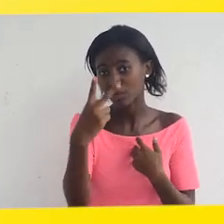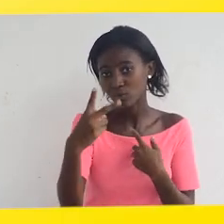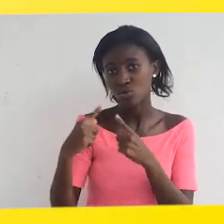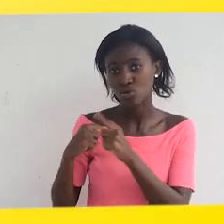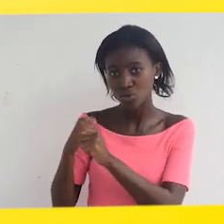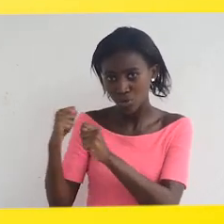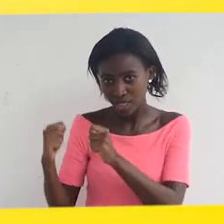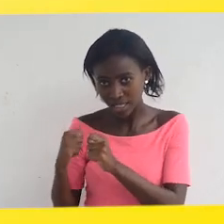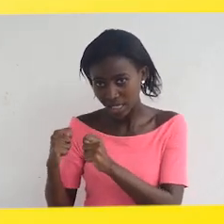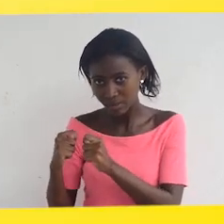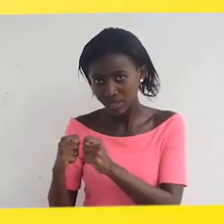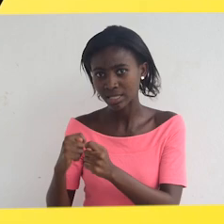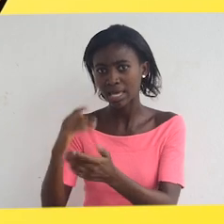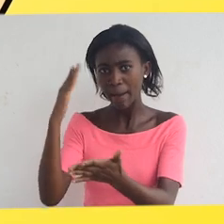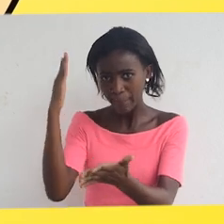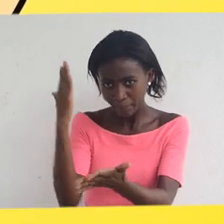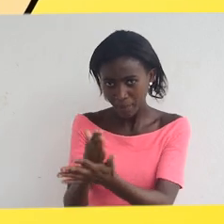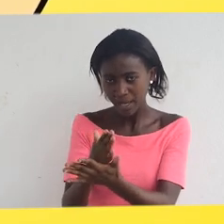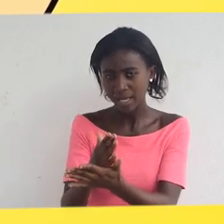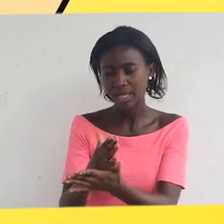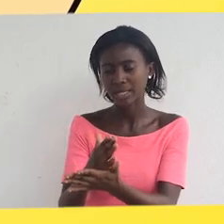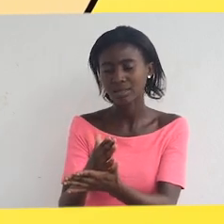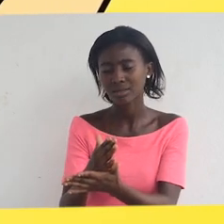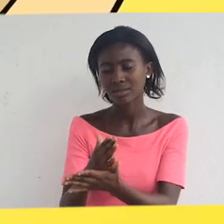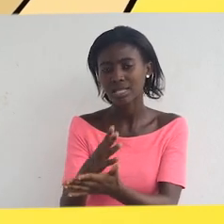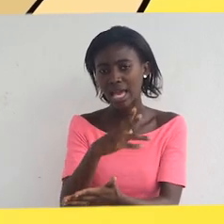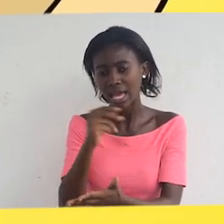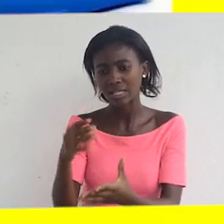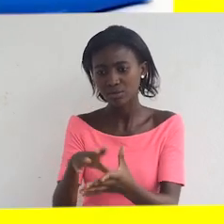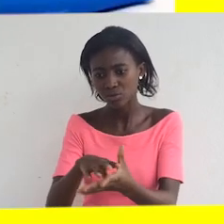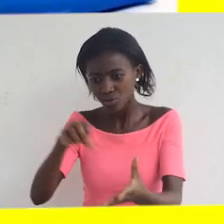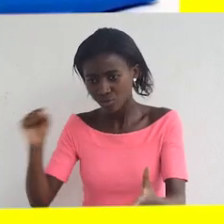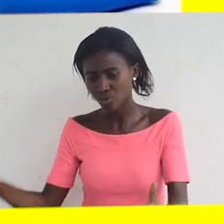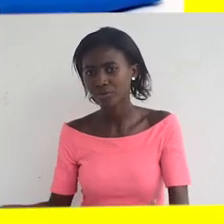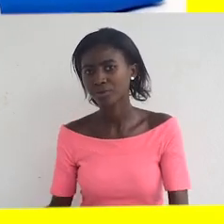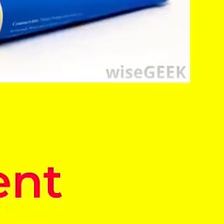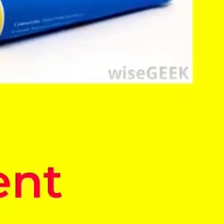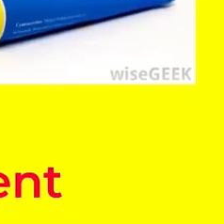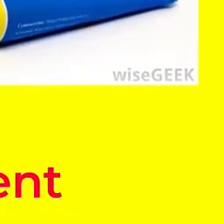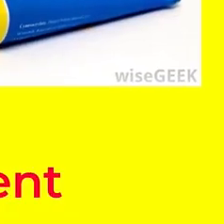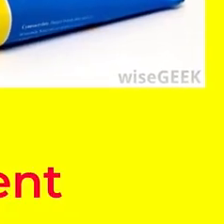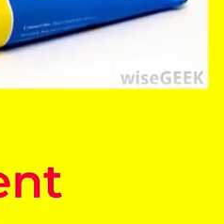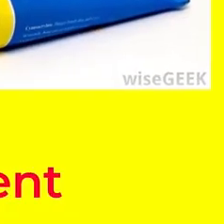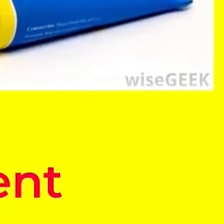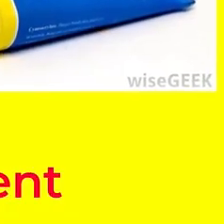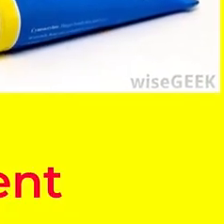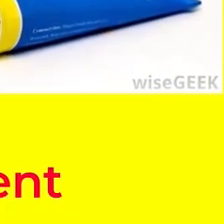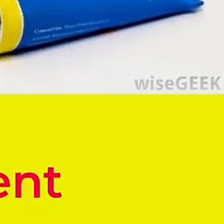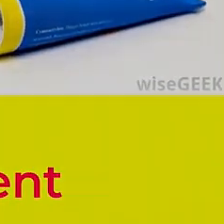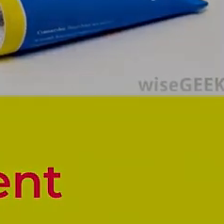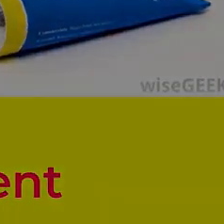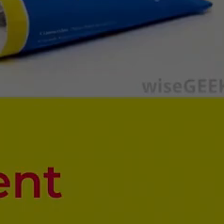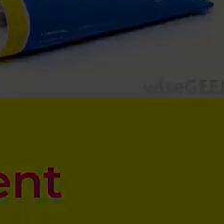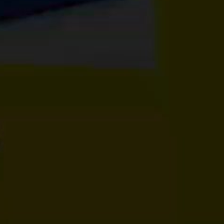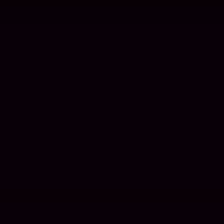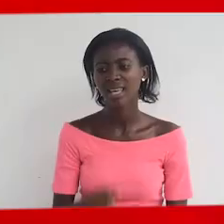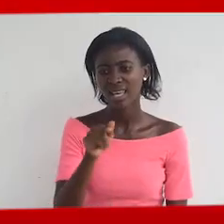two items together. There are two types of adhesives, permanent and removable.